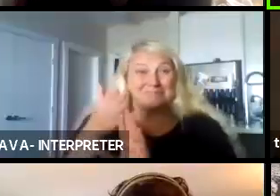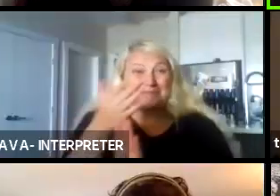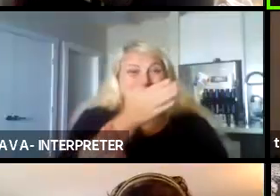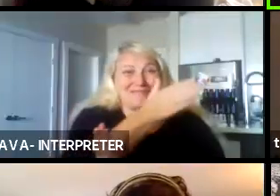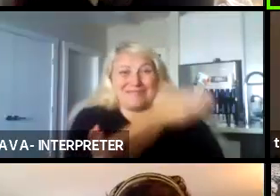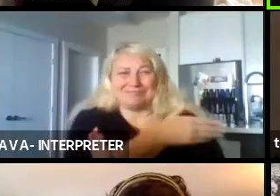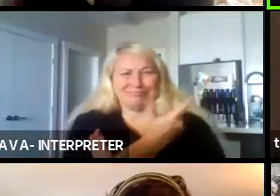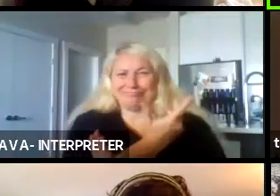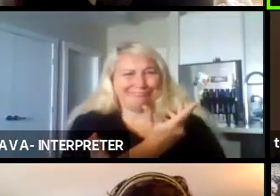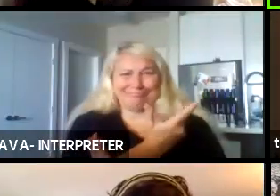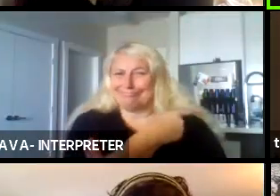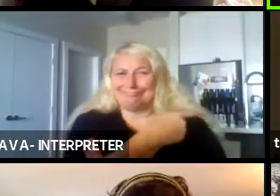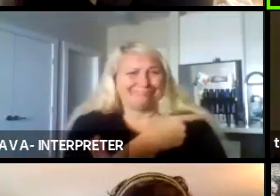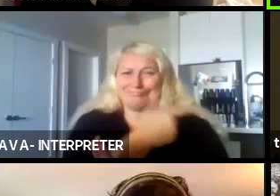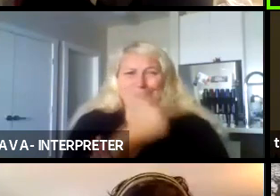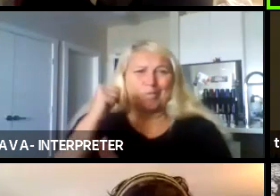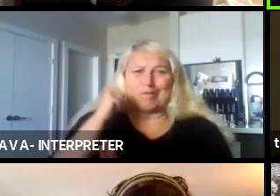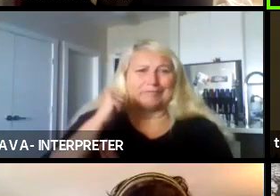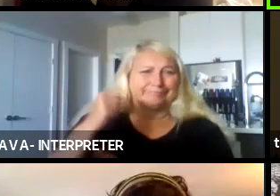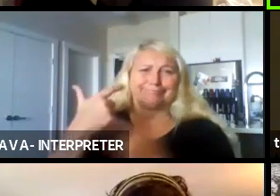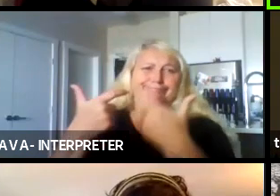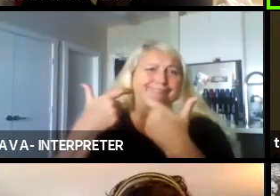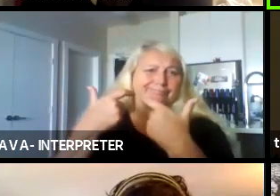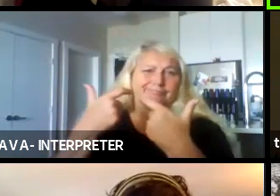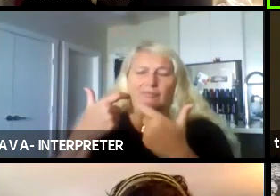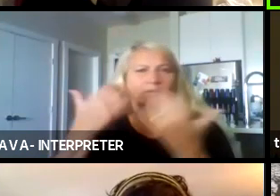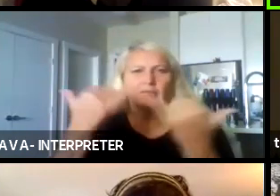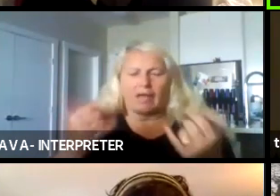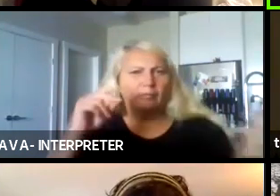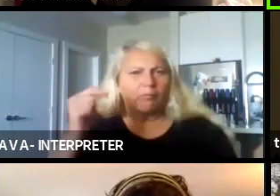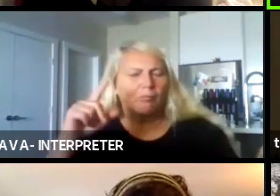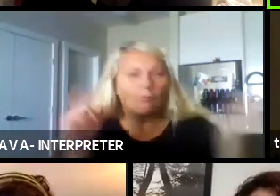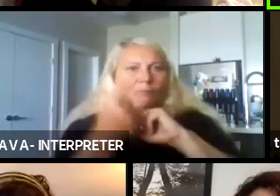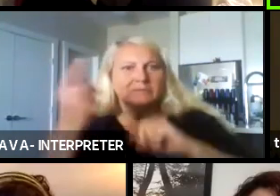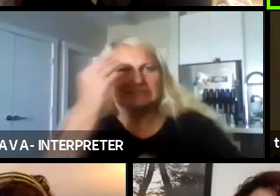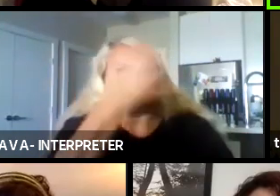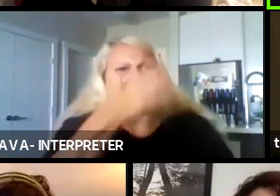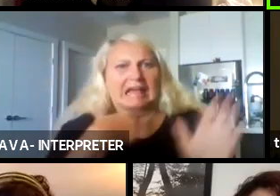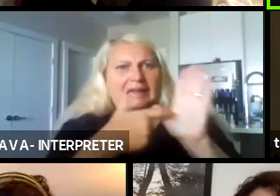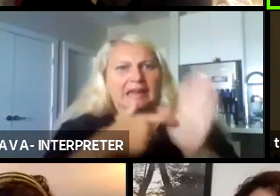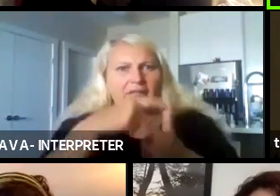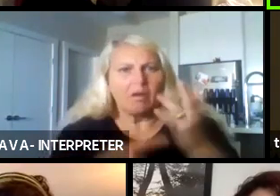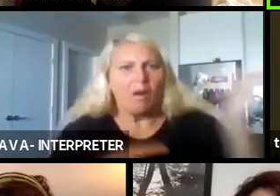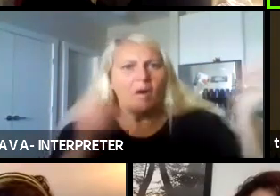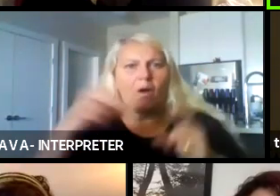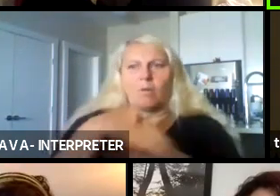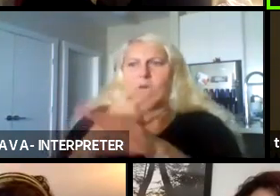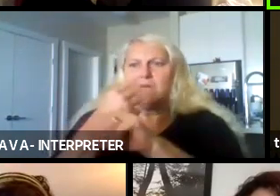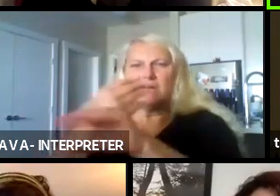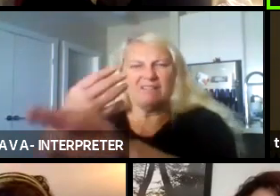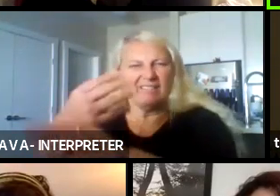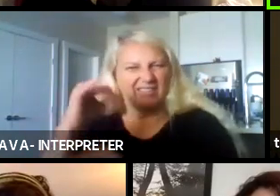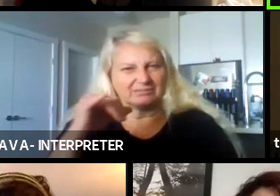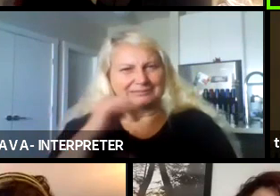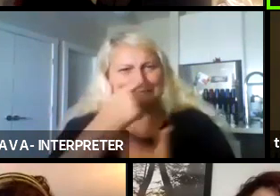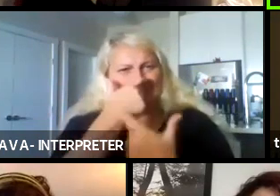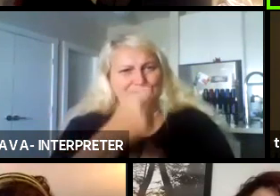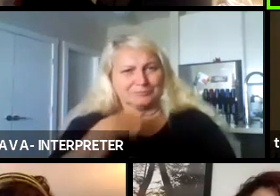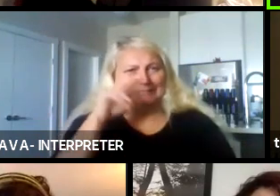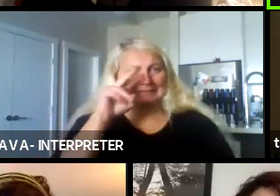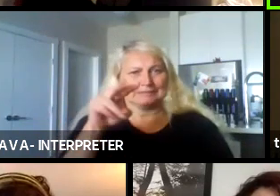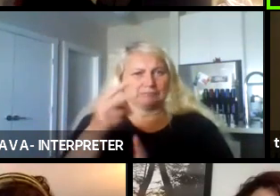institution's response to someone who discloses a need. So that's been very interesting. And I've